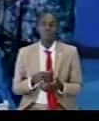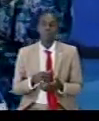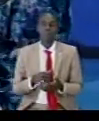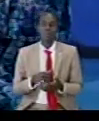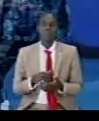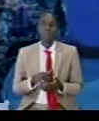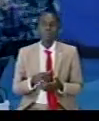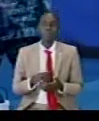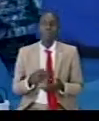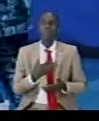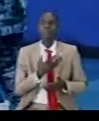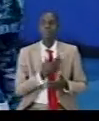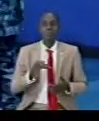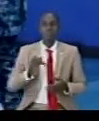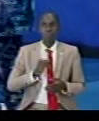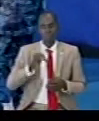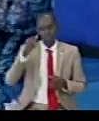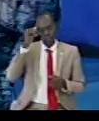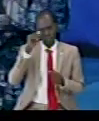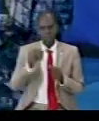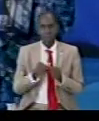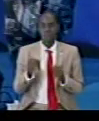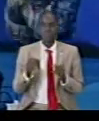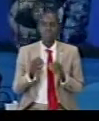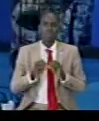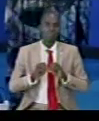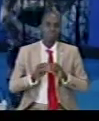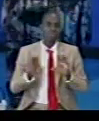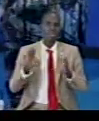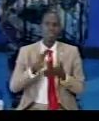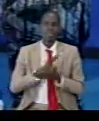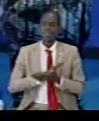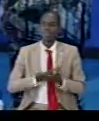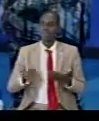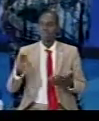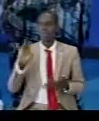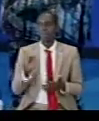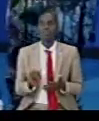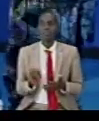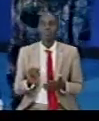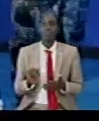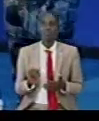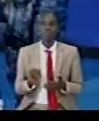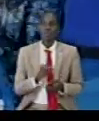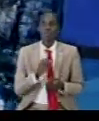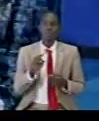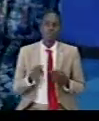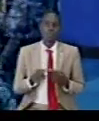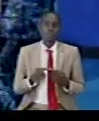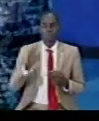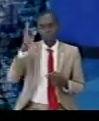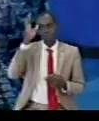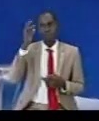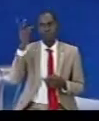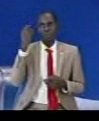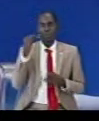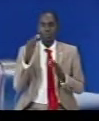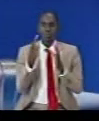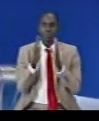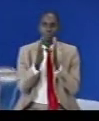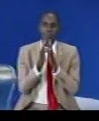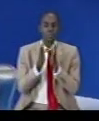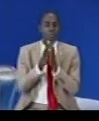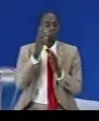and I remember very vividly, when Father Abraham was interceding and negotiating on behalf of Sodom and